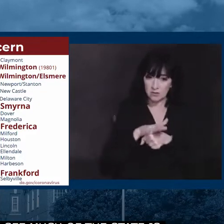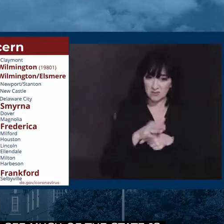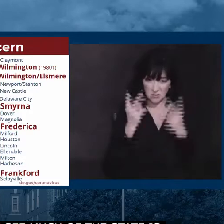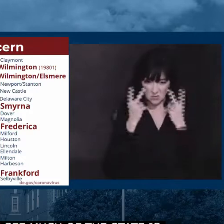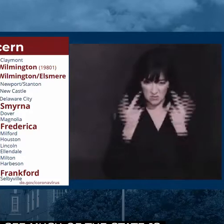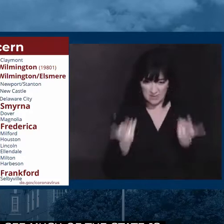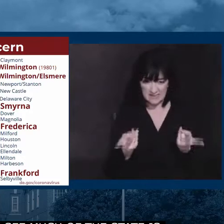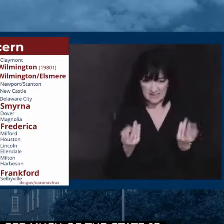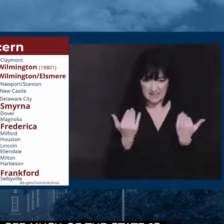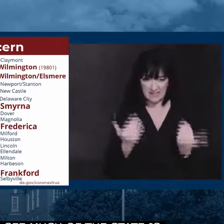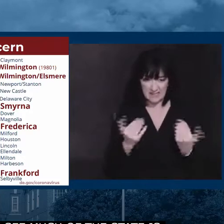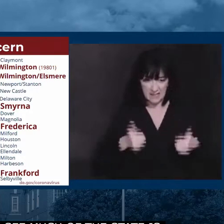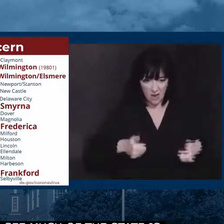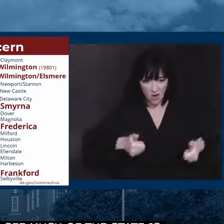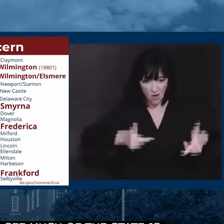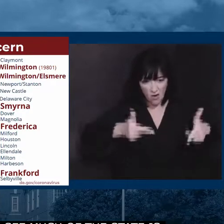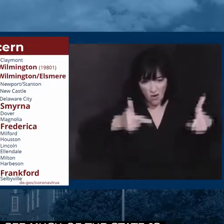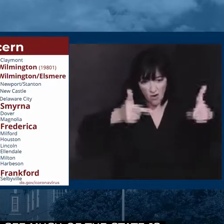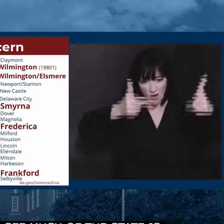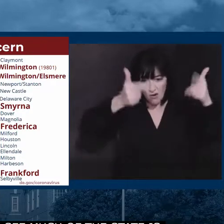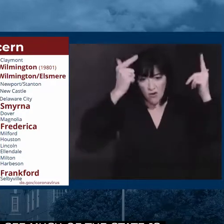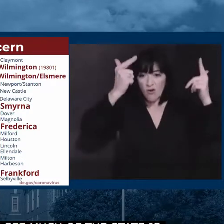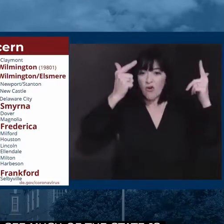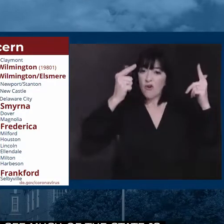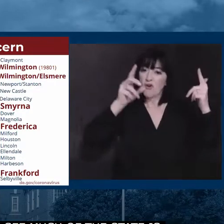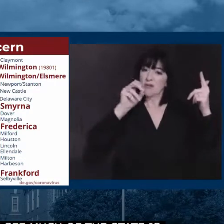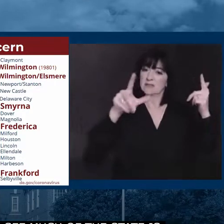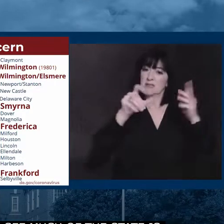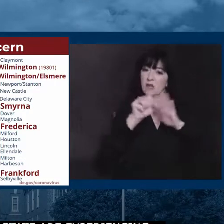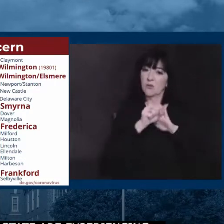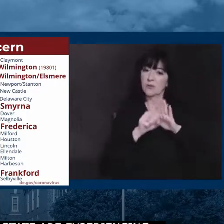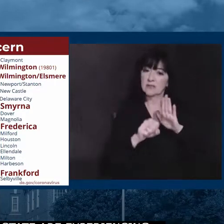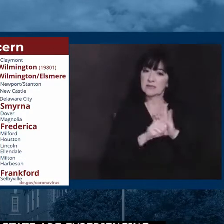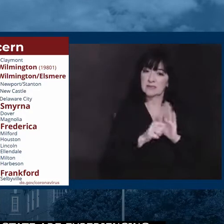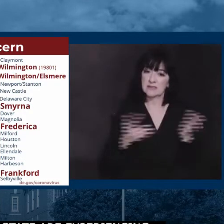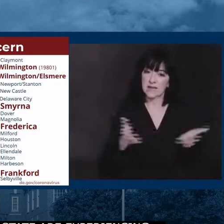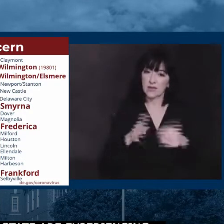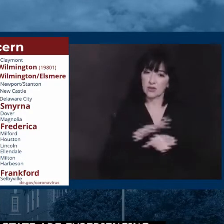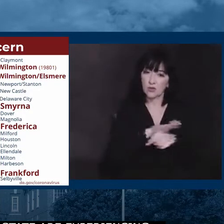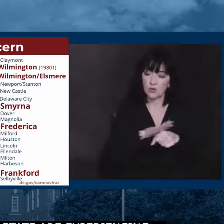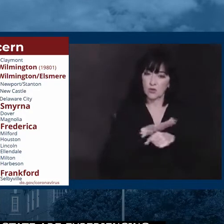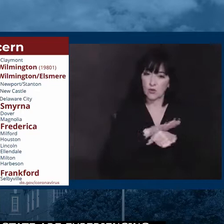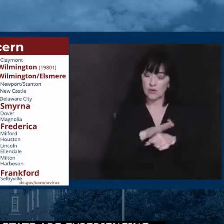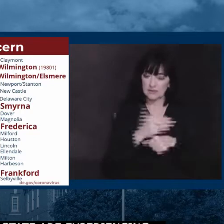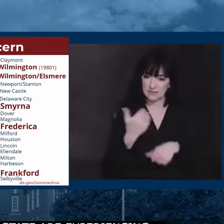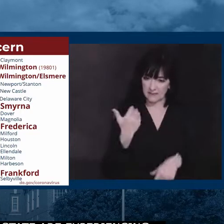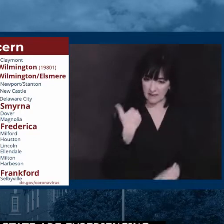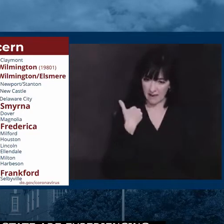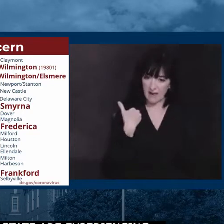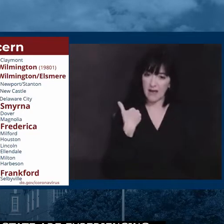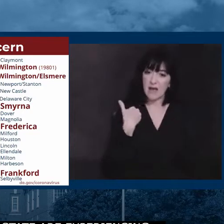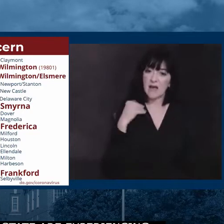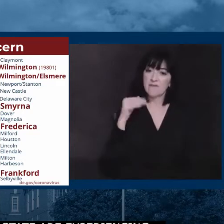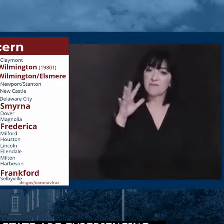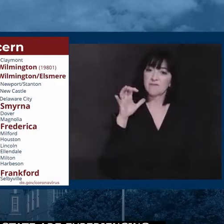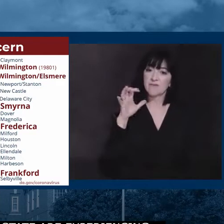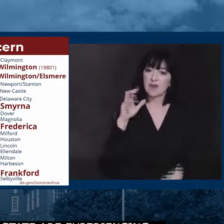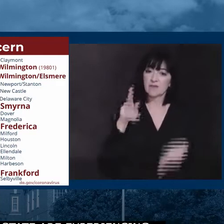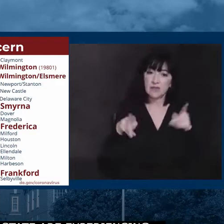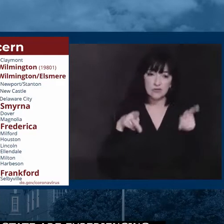is untouched at this point in time. There are several zip codes, 5 in particular, that are